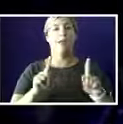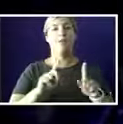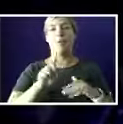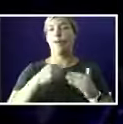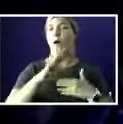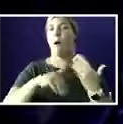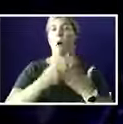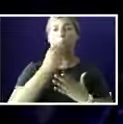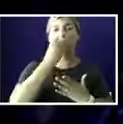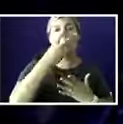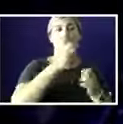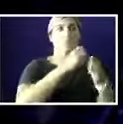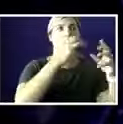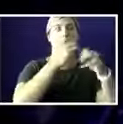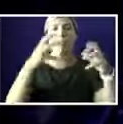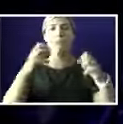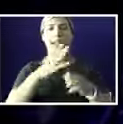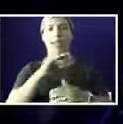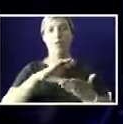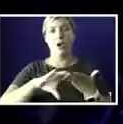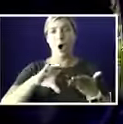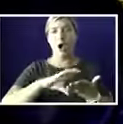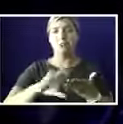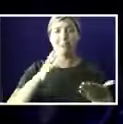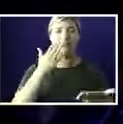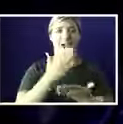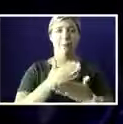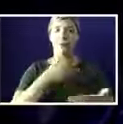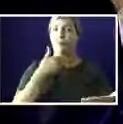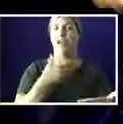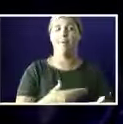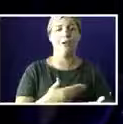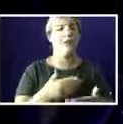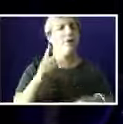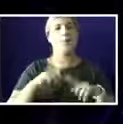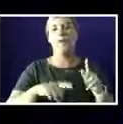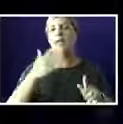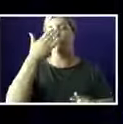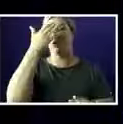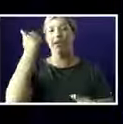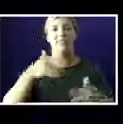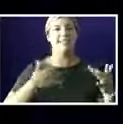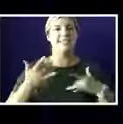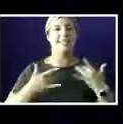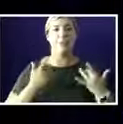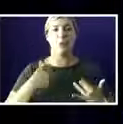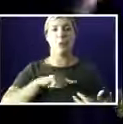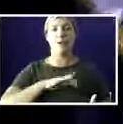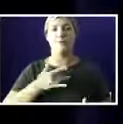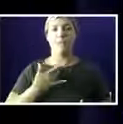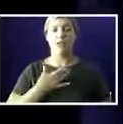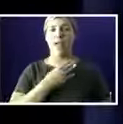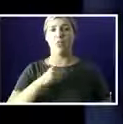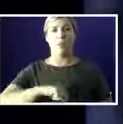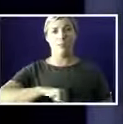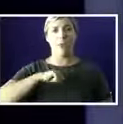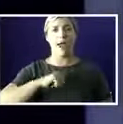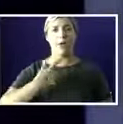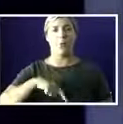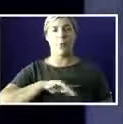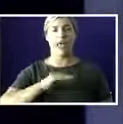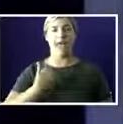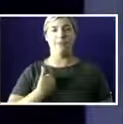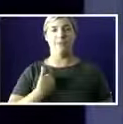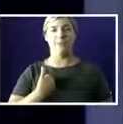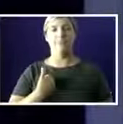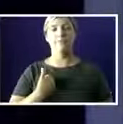pop and graduation cards stop coming, we cannot forget the excitement we feel and the pride we have. As we head into the